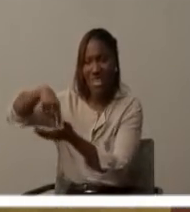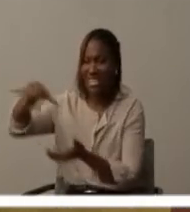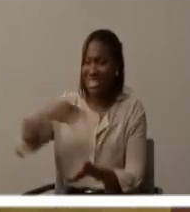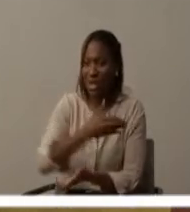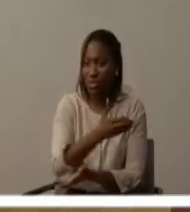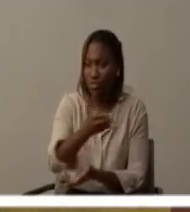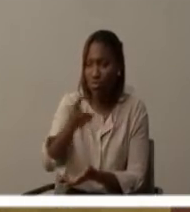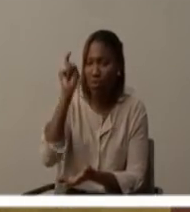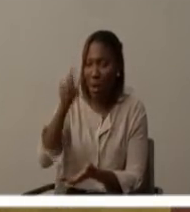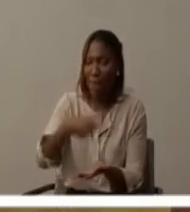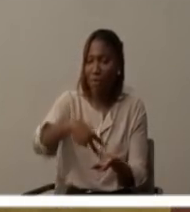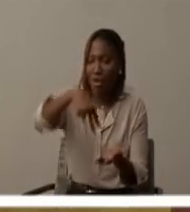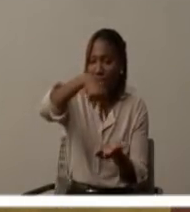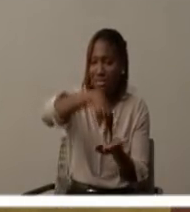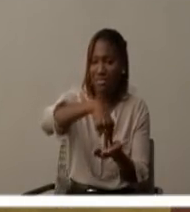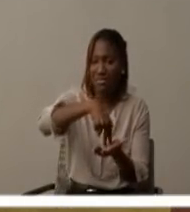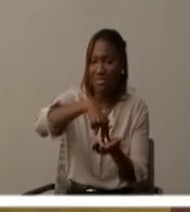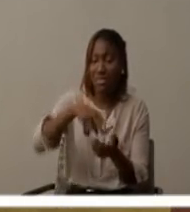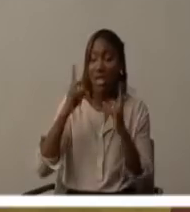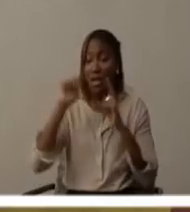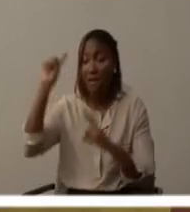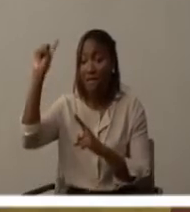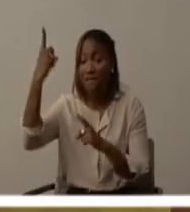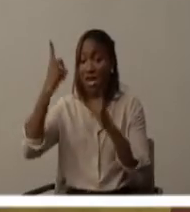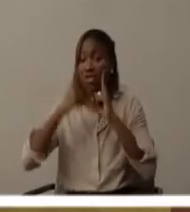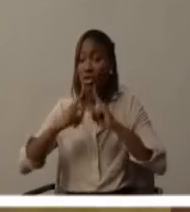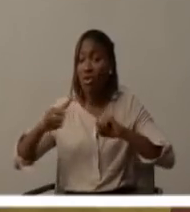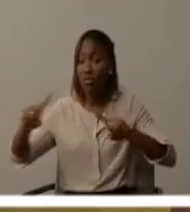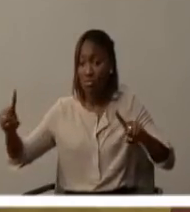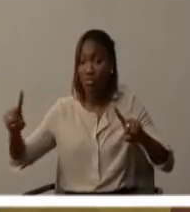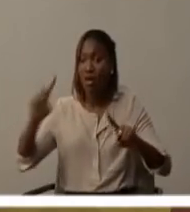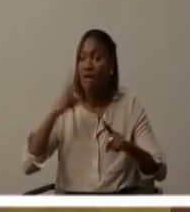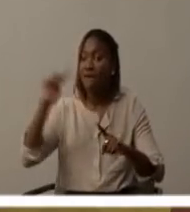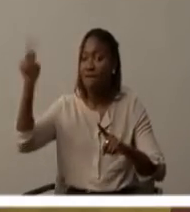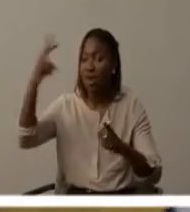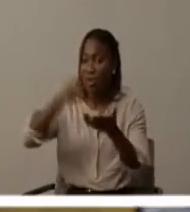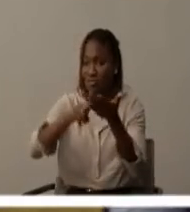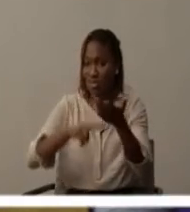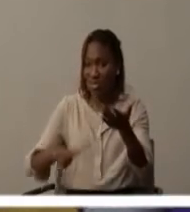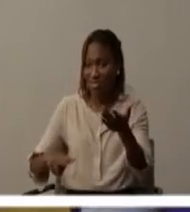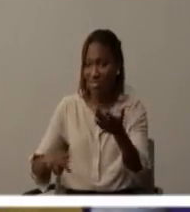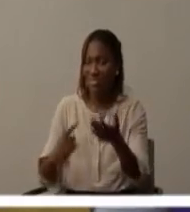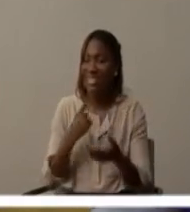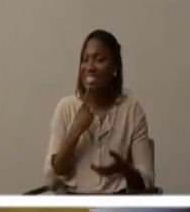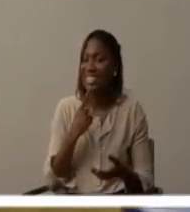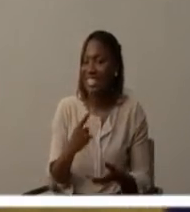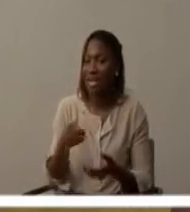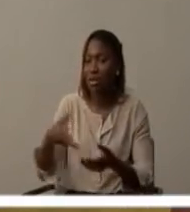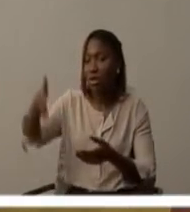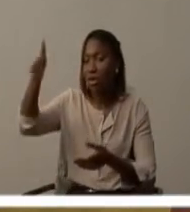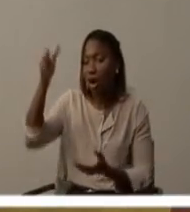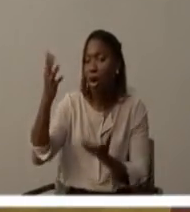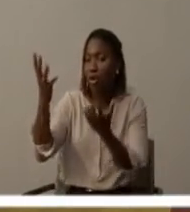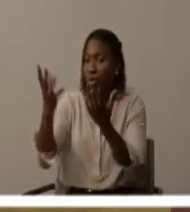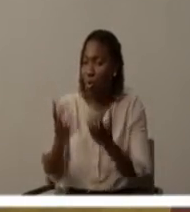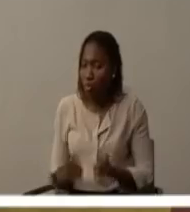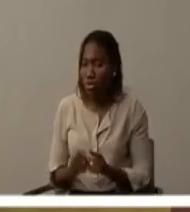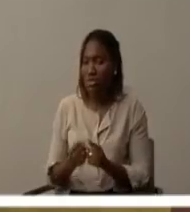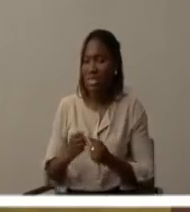when the prophet says that God means to open the graves of his people and bring them out and bring them forth, it's the